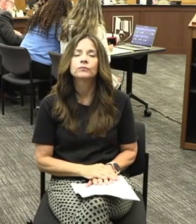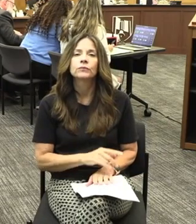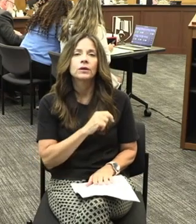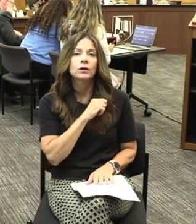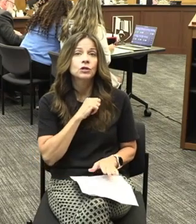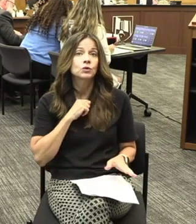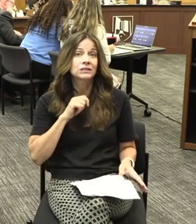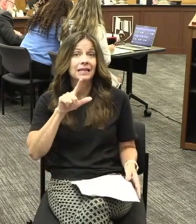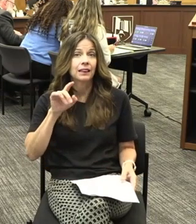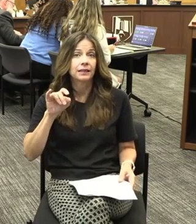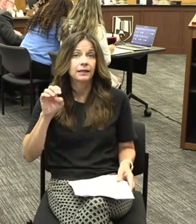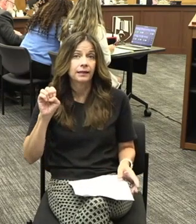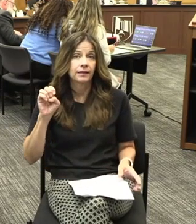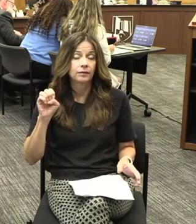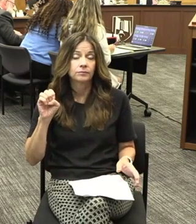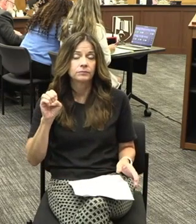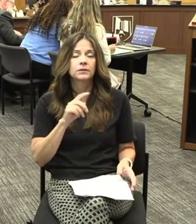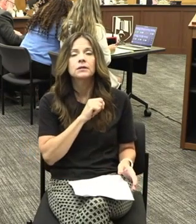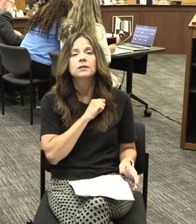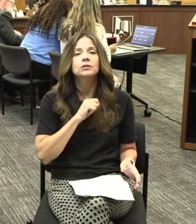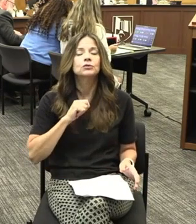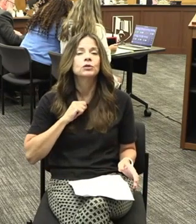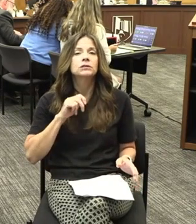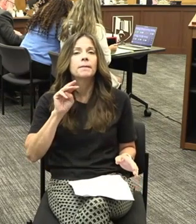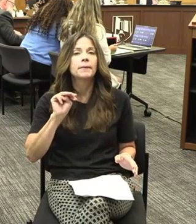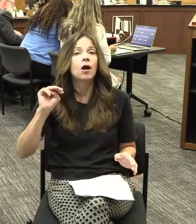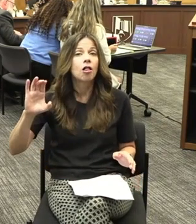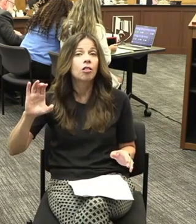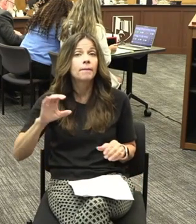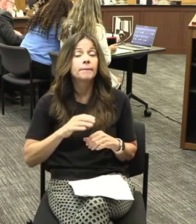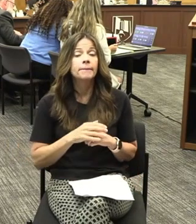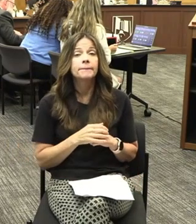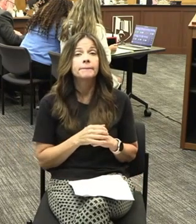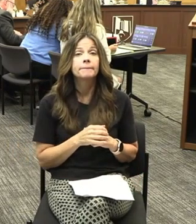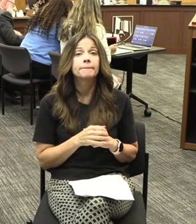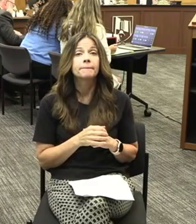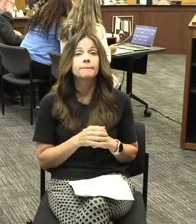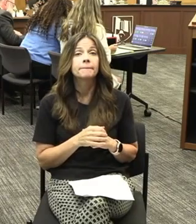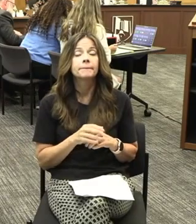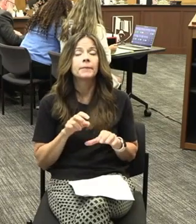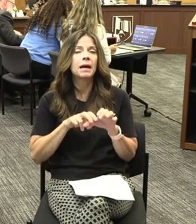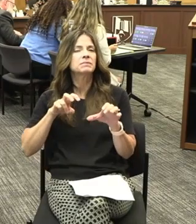trustee Lee, trustee McCullum, Abstain.